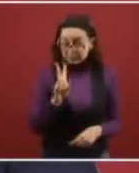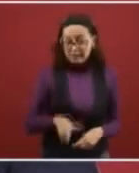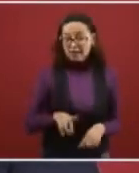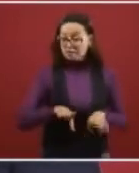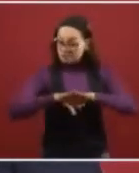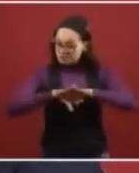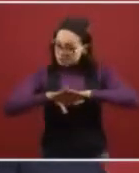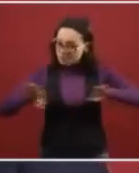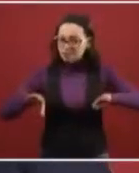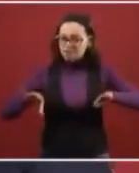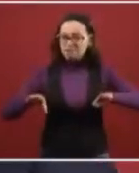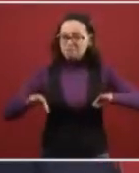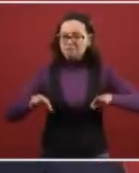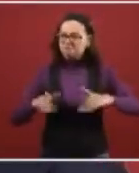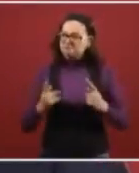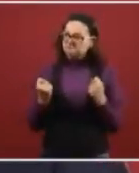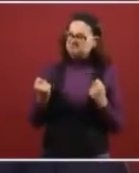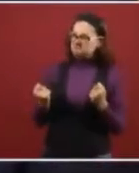them. Eso